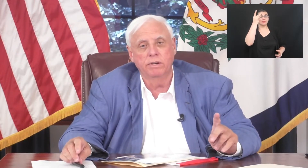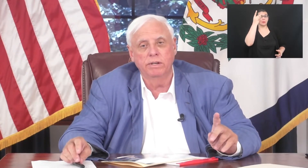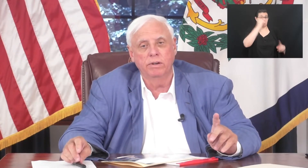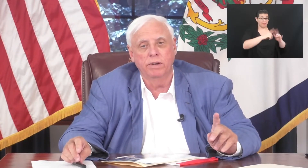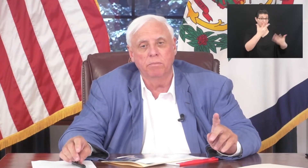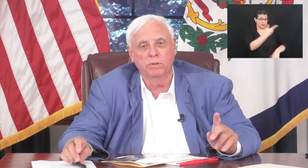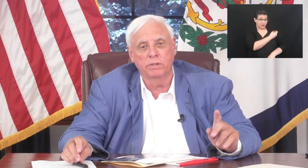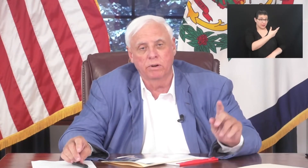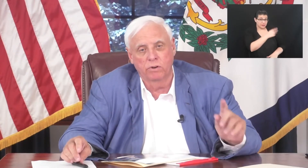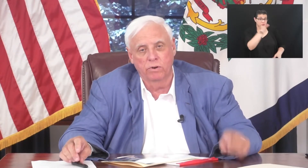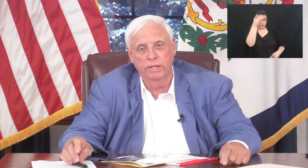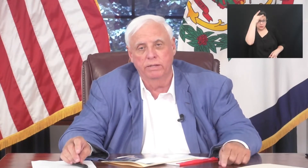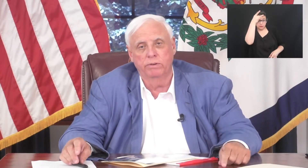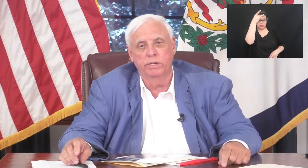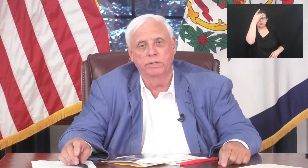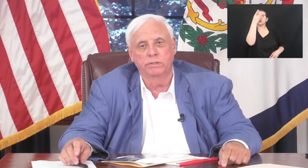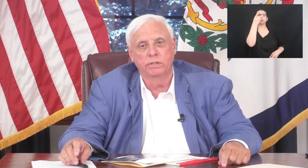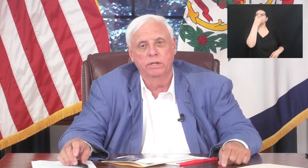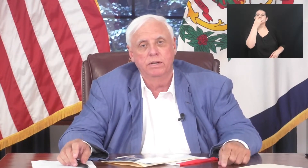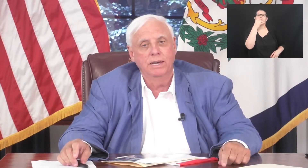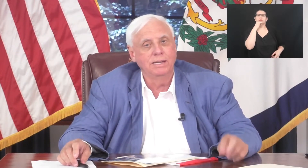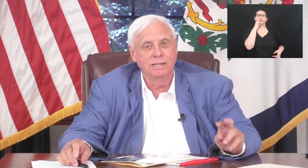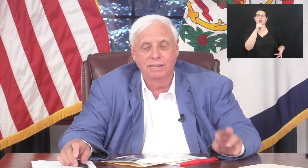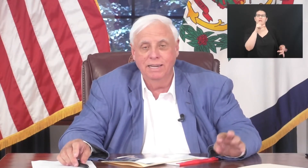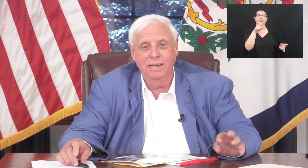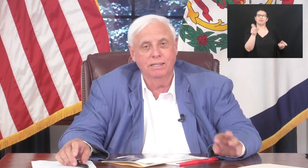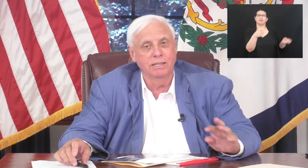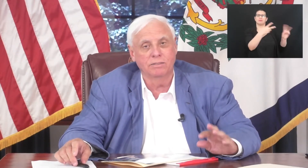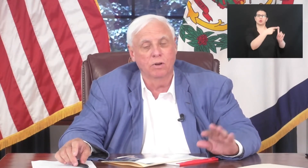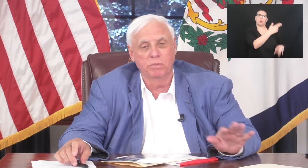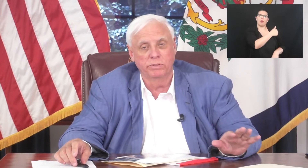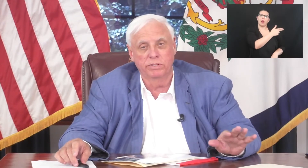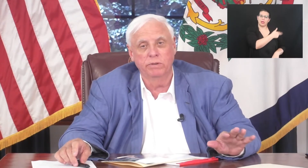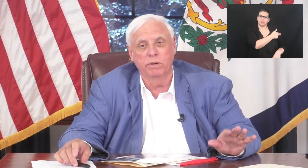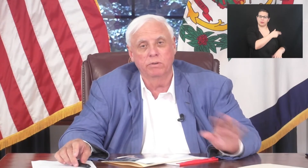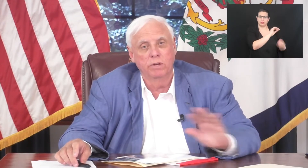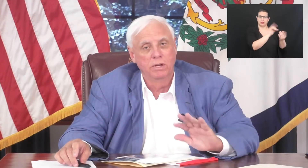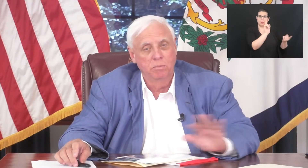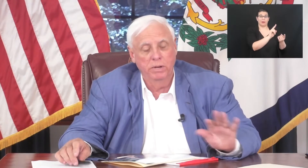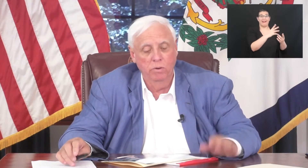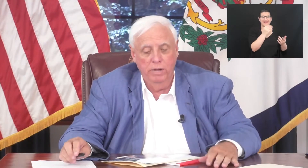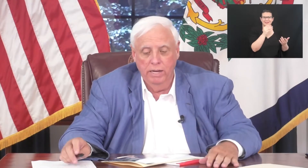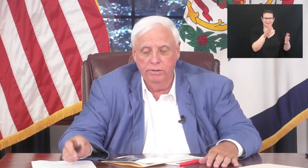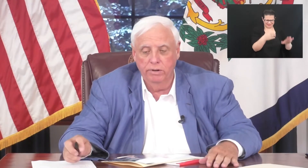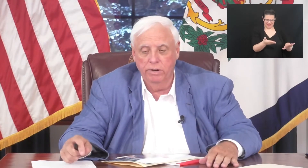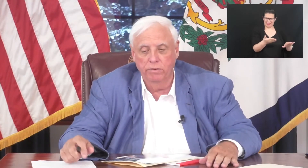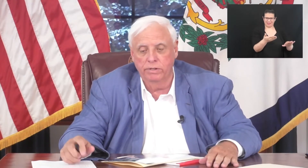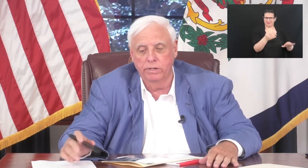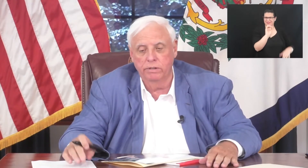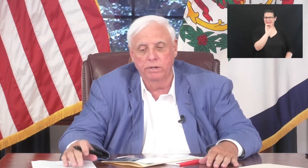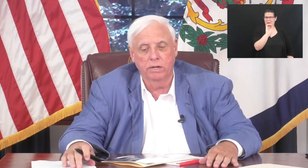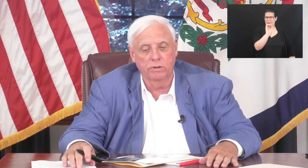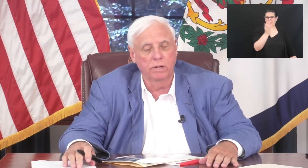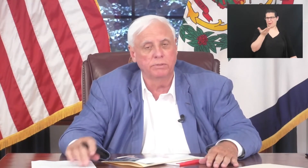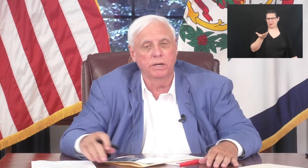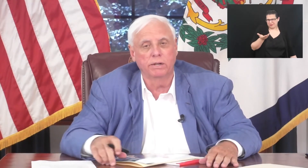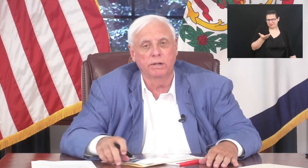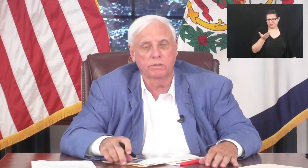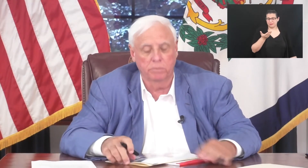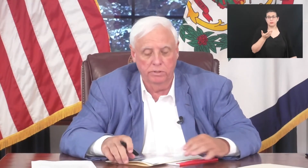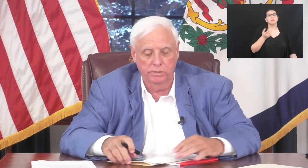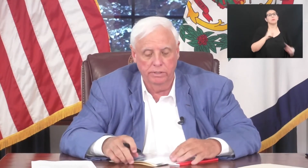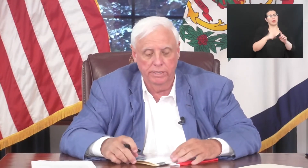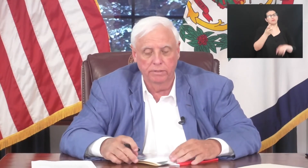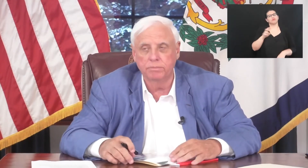hospitalization, numbers are greatly reduced, and the death is almost zero. But anyway, I'll turn over to Dr. Amjad and